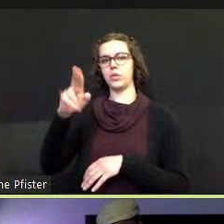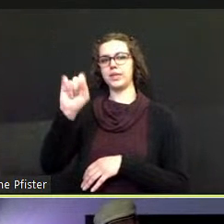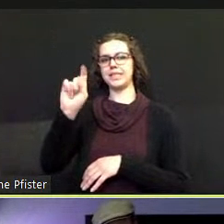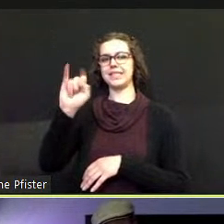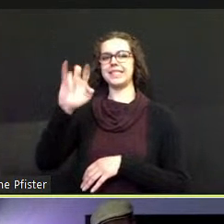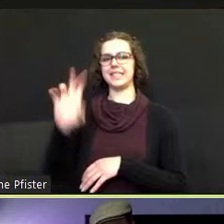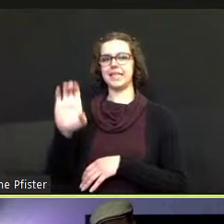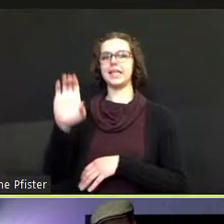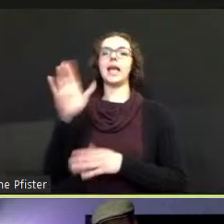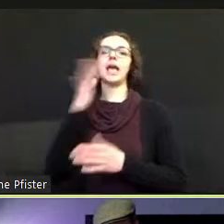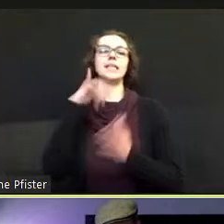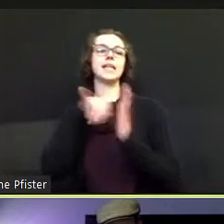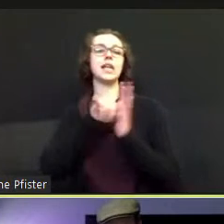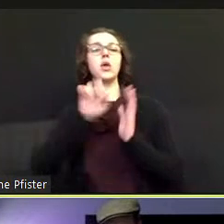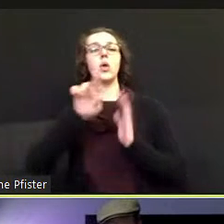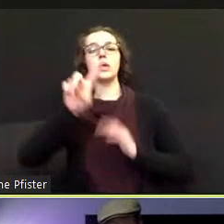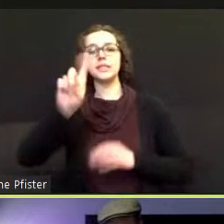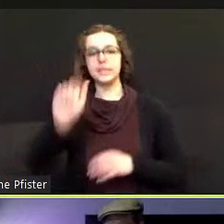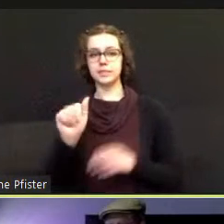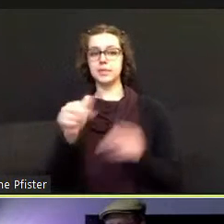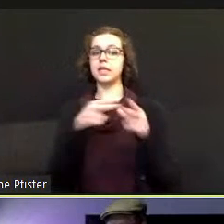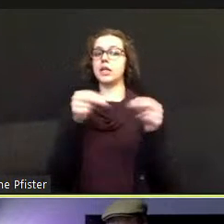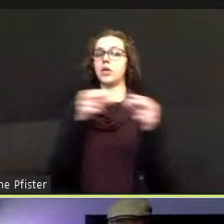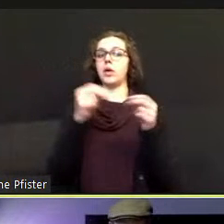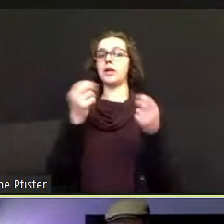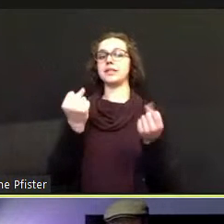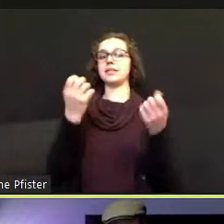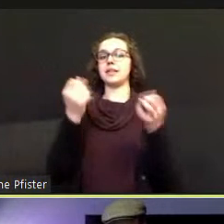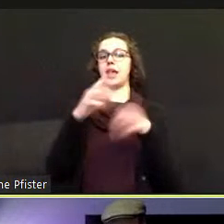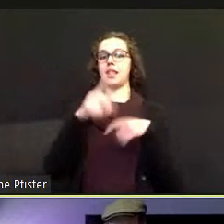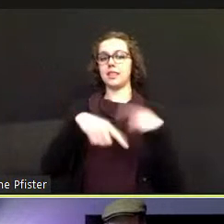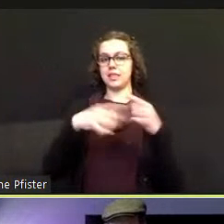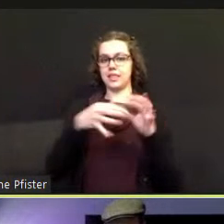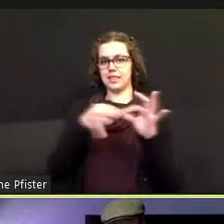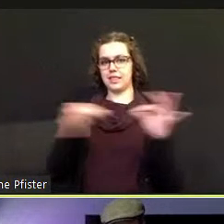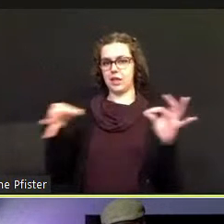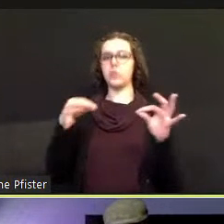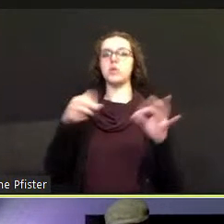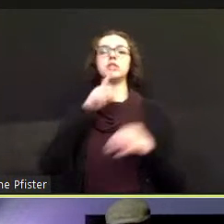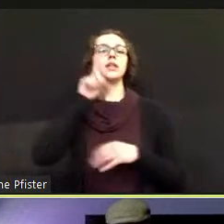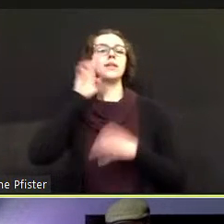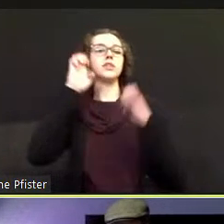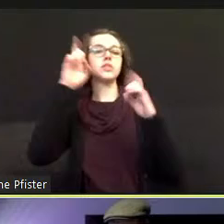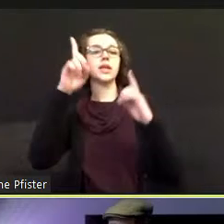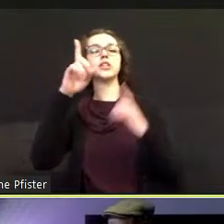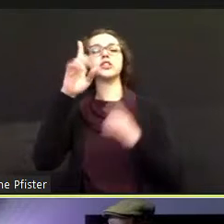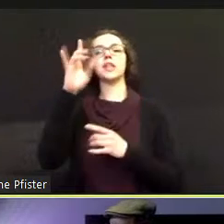Sign Language, Deaf Education, and Ideologies of Inclusion and Accessibility.